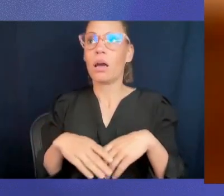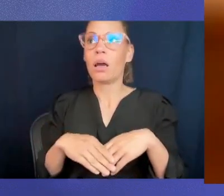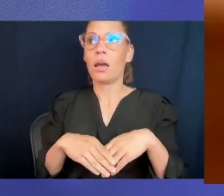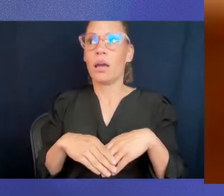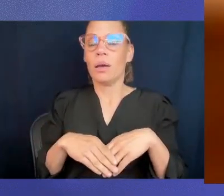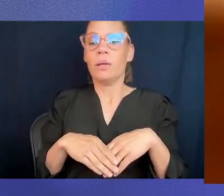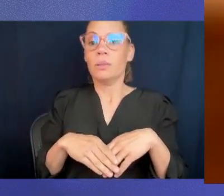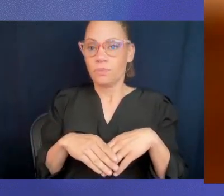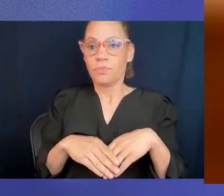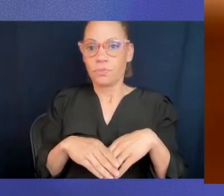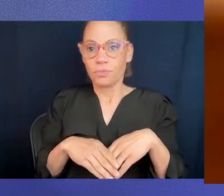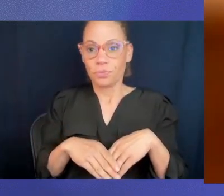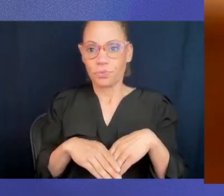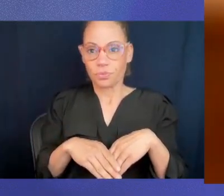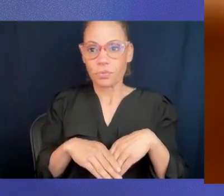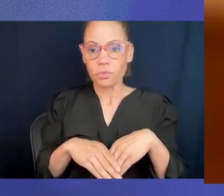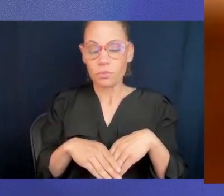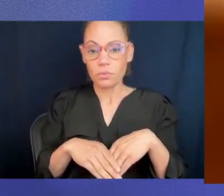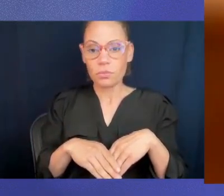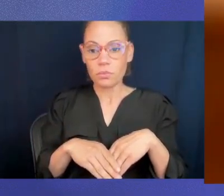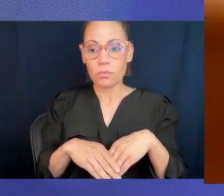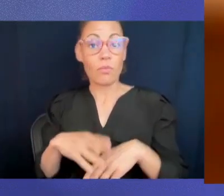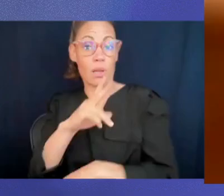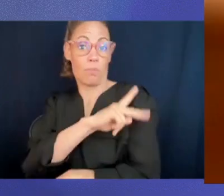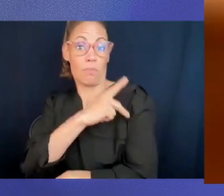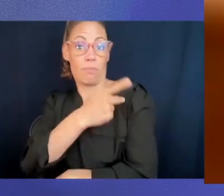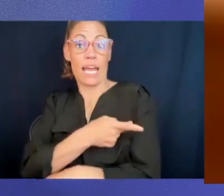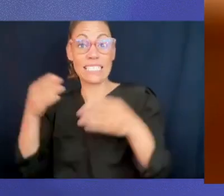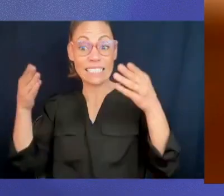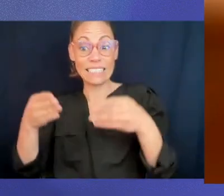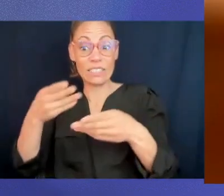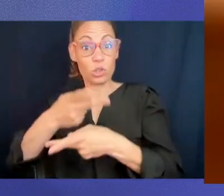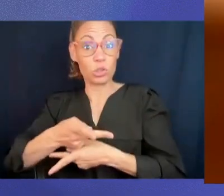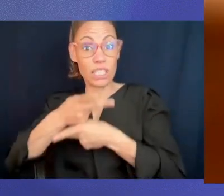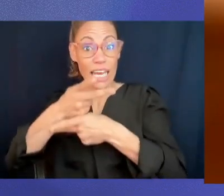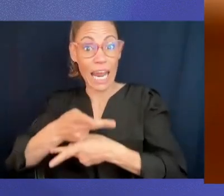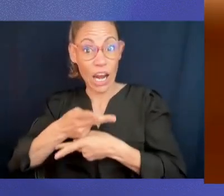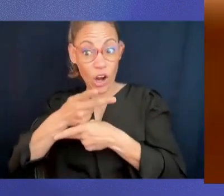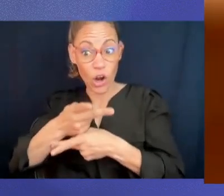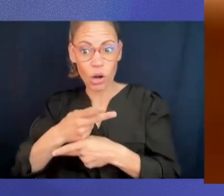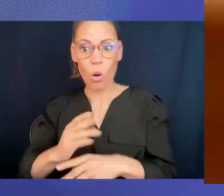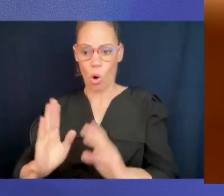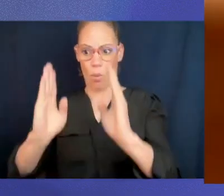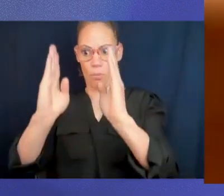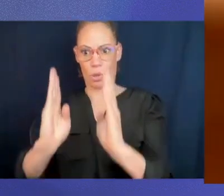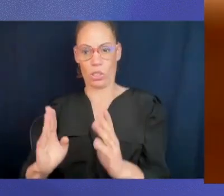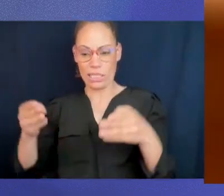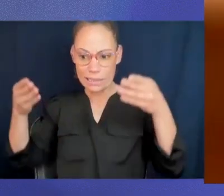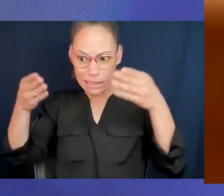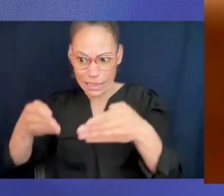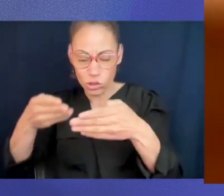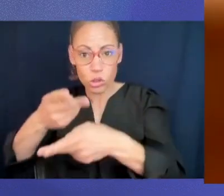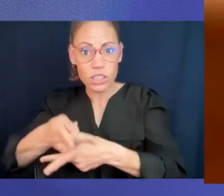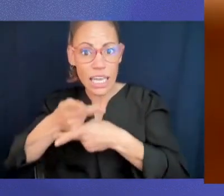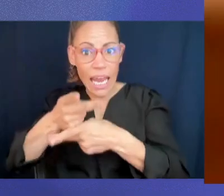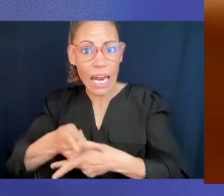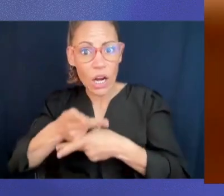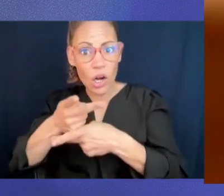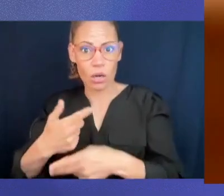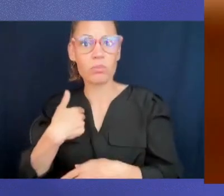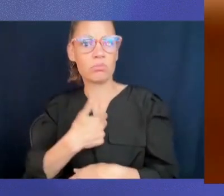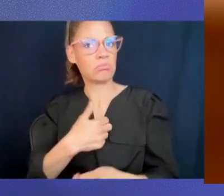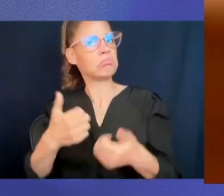giving meaning to the term patient-centered care, person-centered care. Many examples